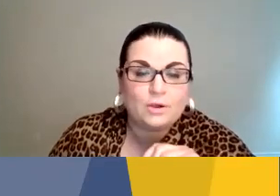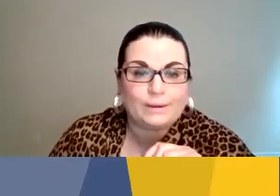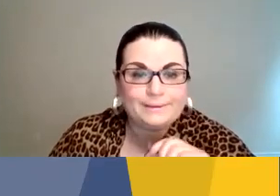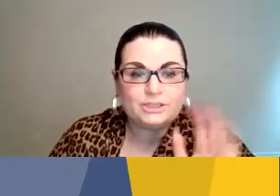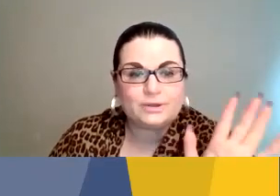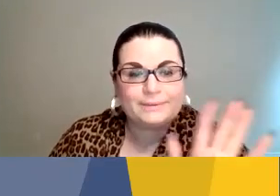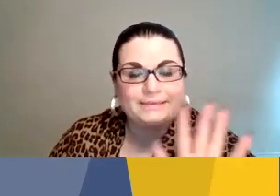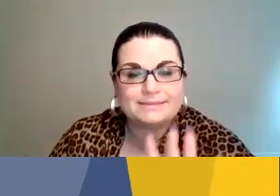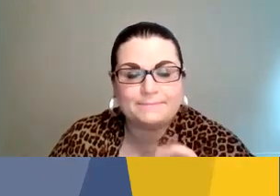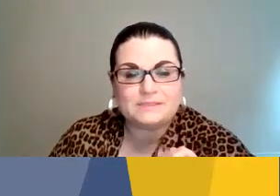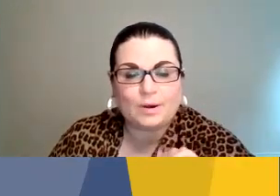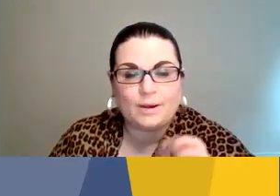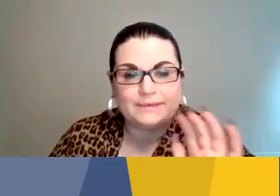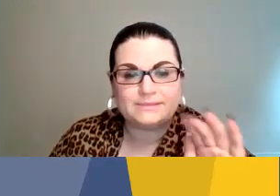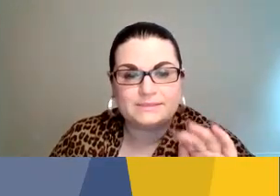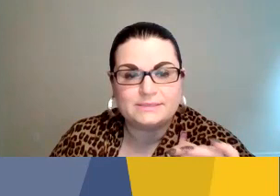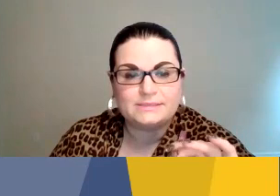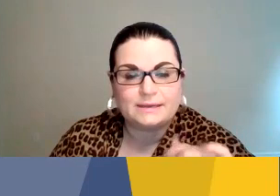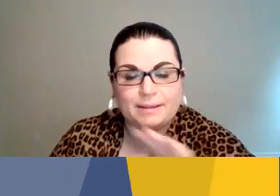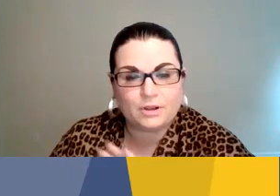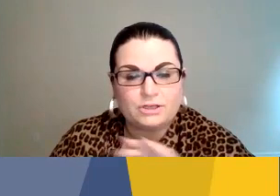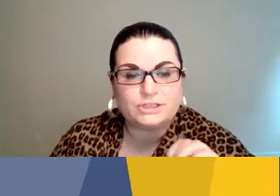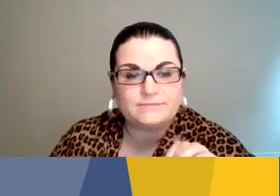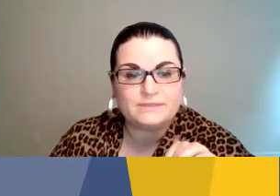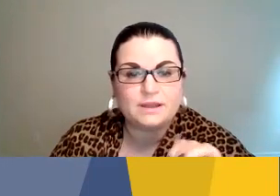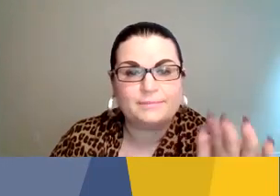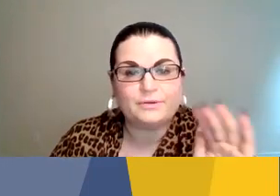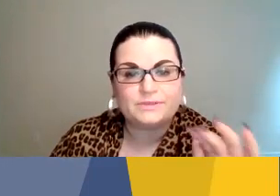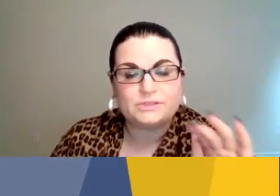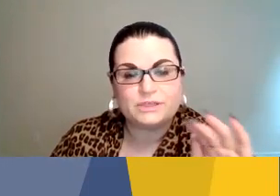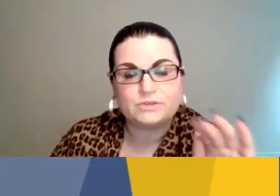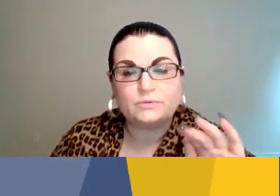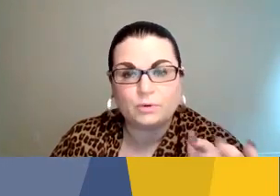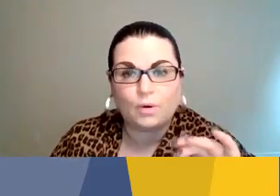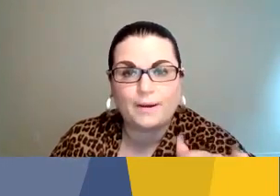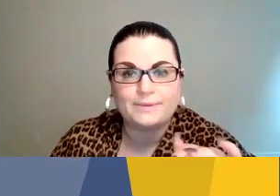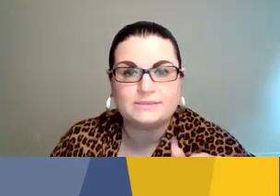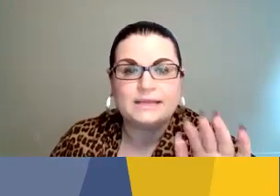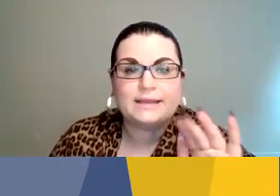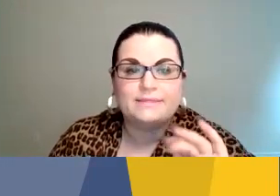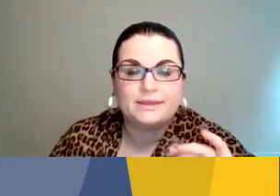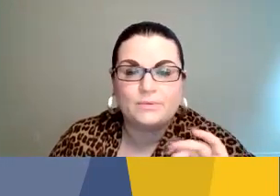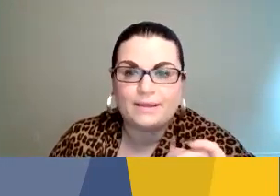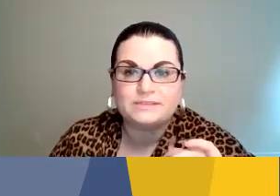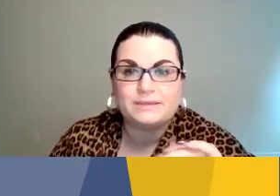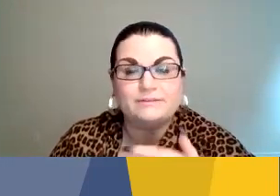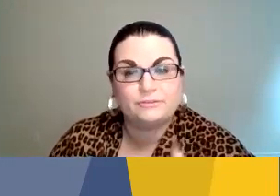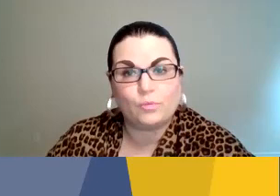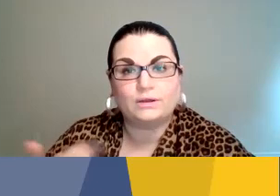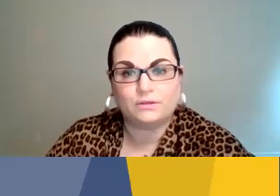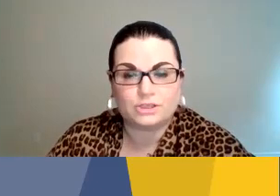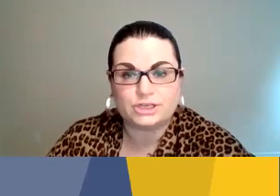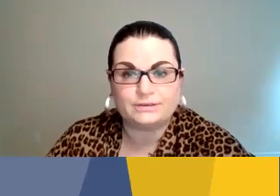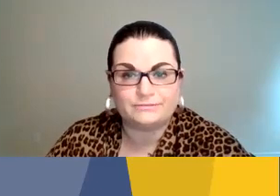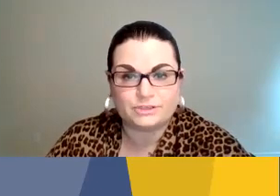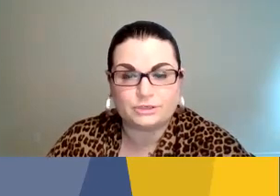So what I'm going to do, I'm going to skip this part because this is, I'm conscious of the time here. These are the requirements that you have to meet if you